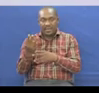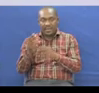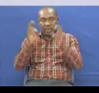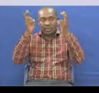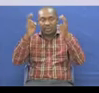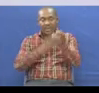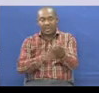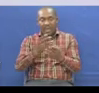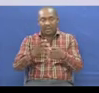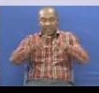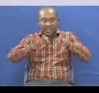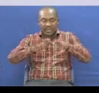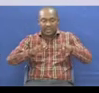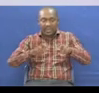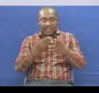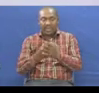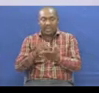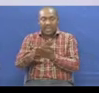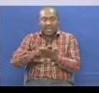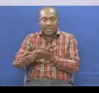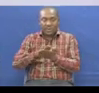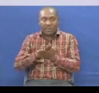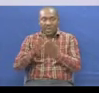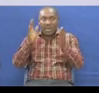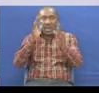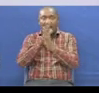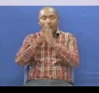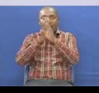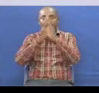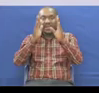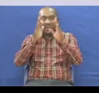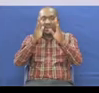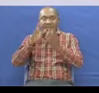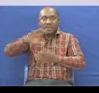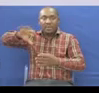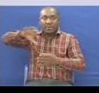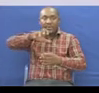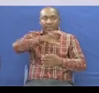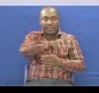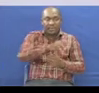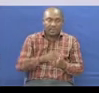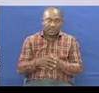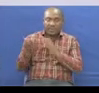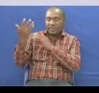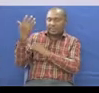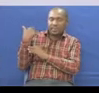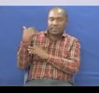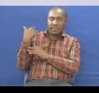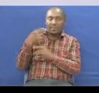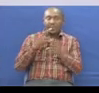natural climatic regions. Then previous time, we have discussed on terms and